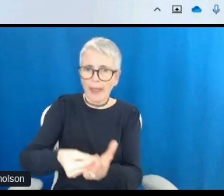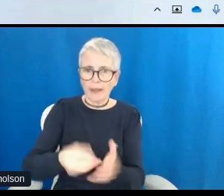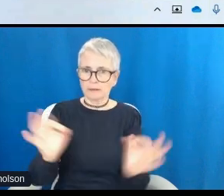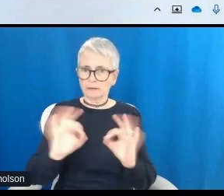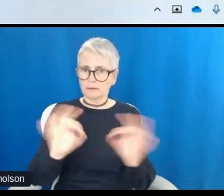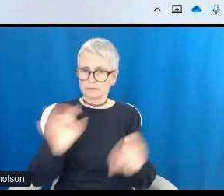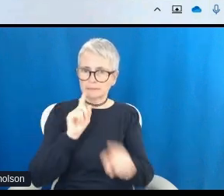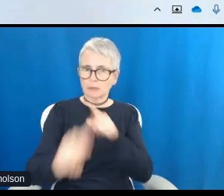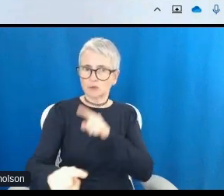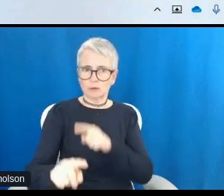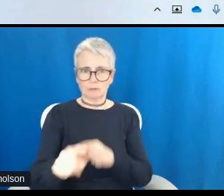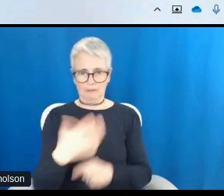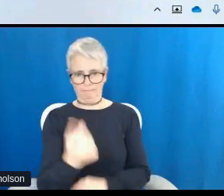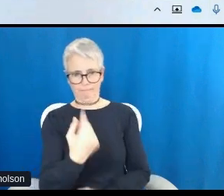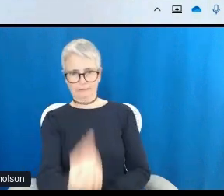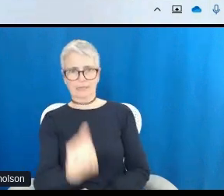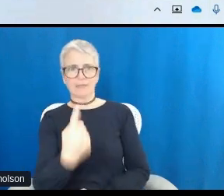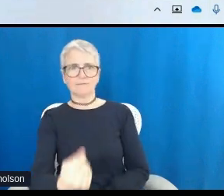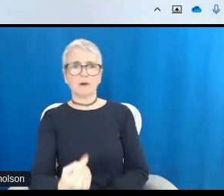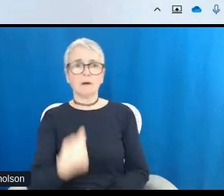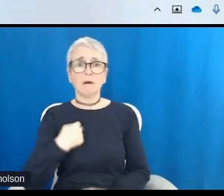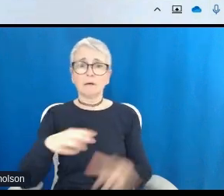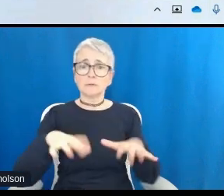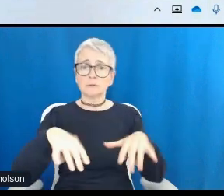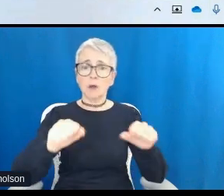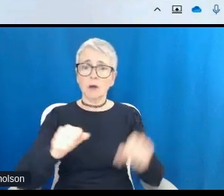And as soon as I start talking, you'll see that it's